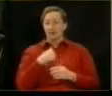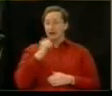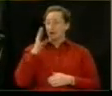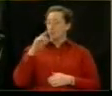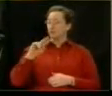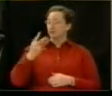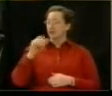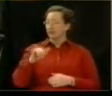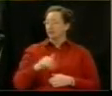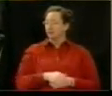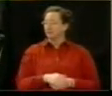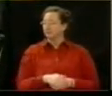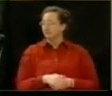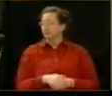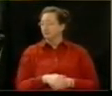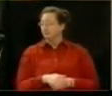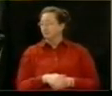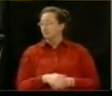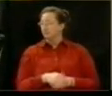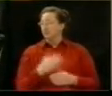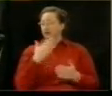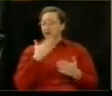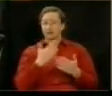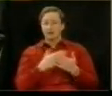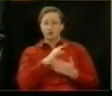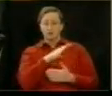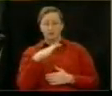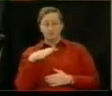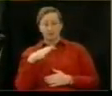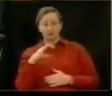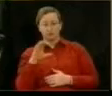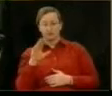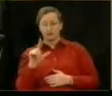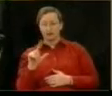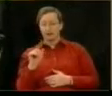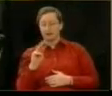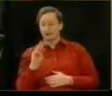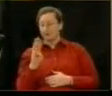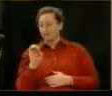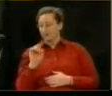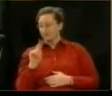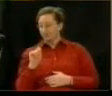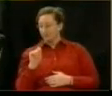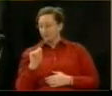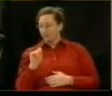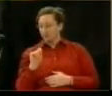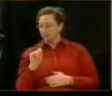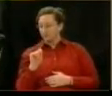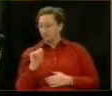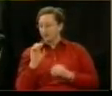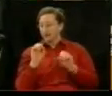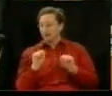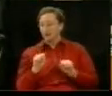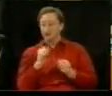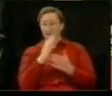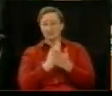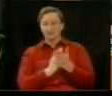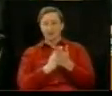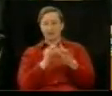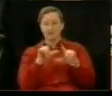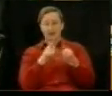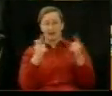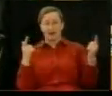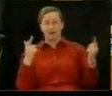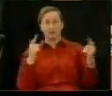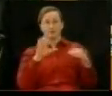motion. Okay. Commissioner Lambert. Yes. Can there be some language added to